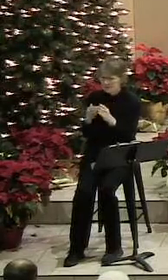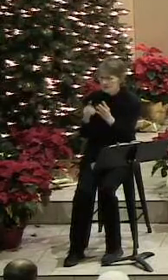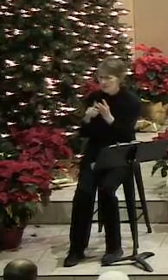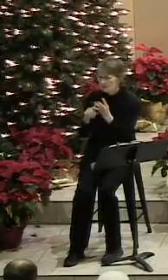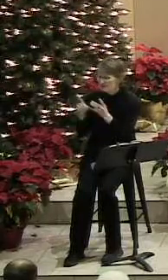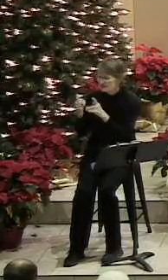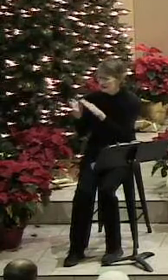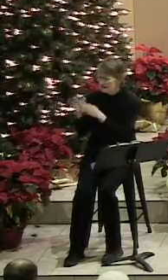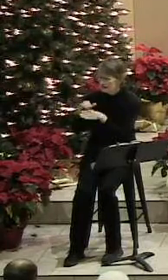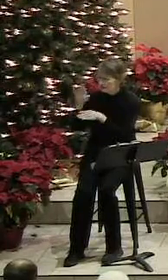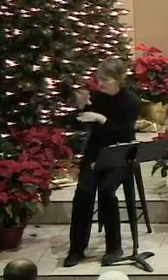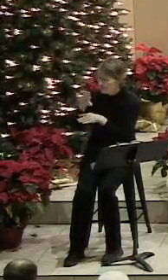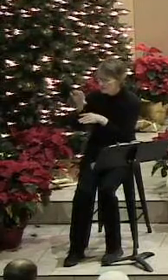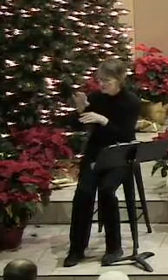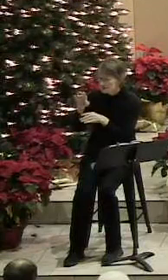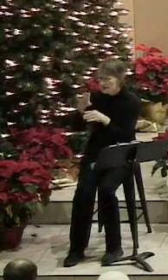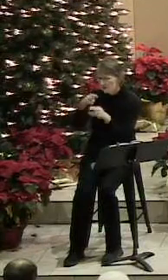Calvary.